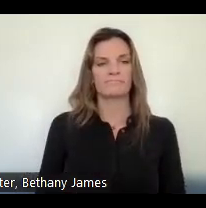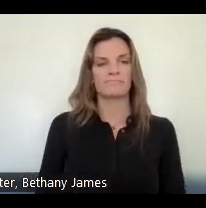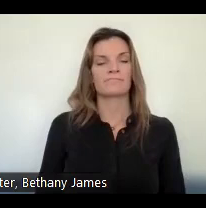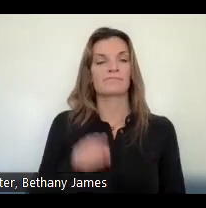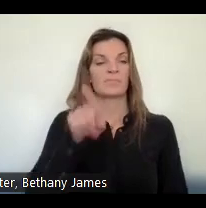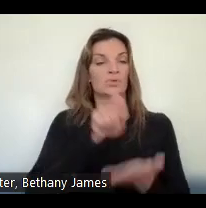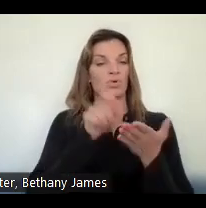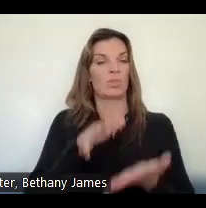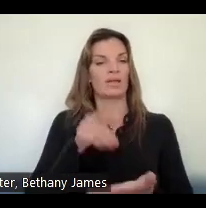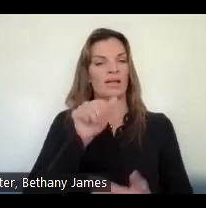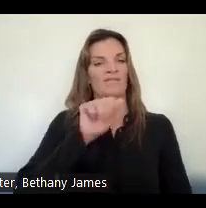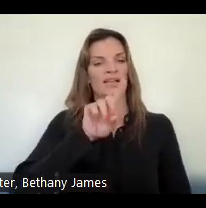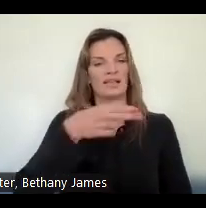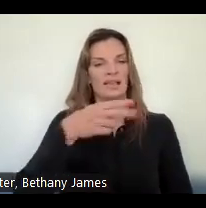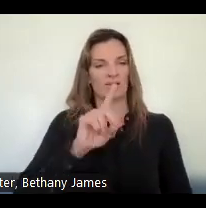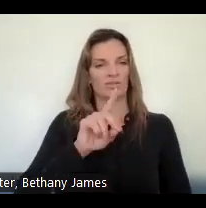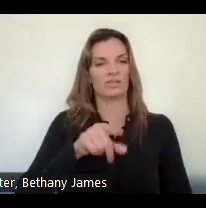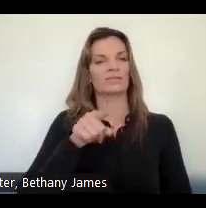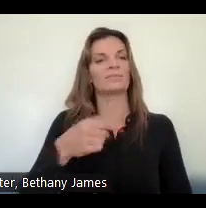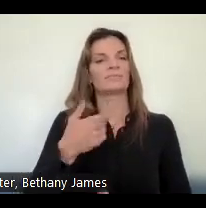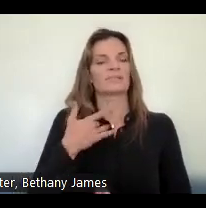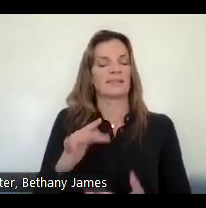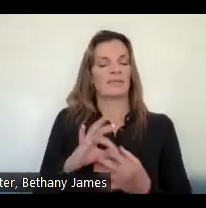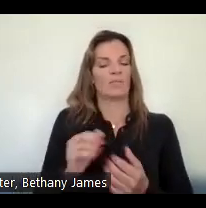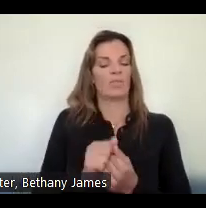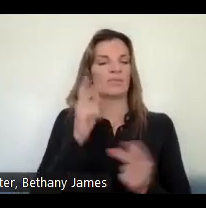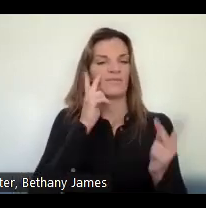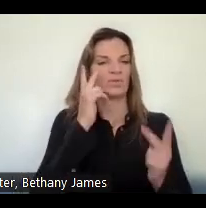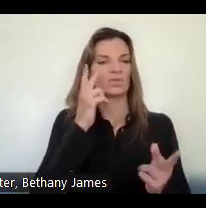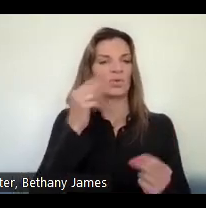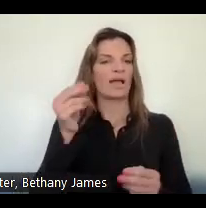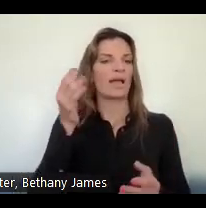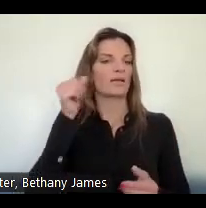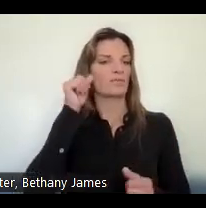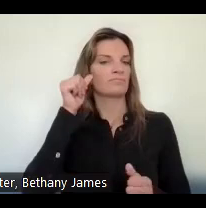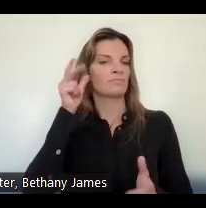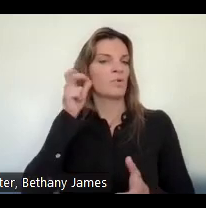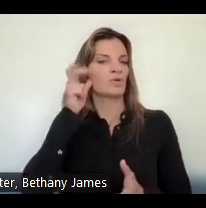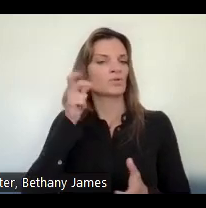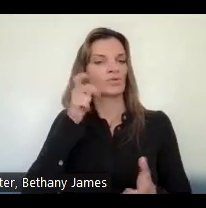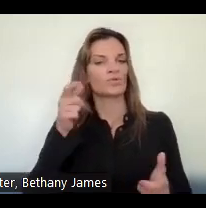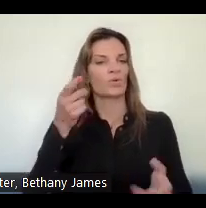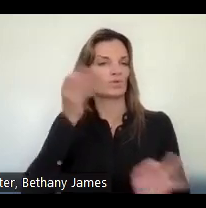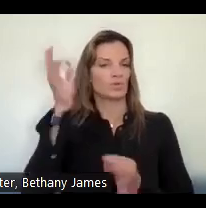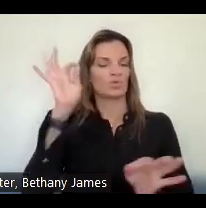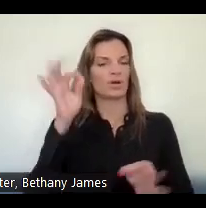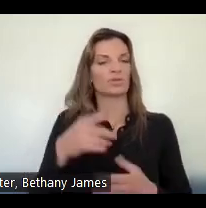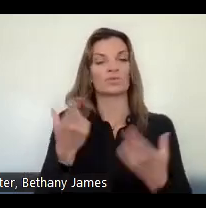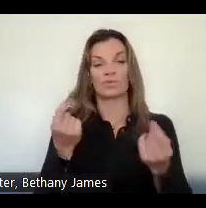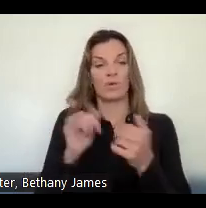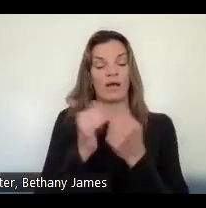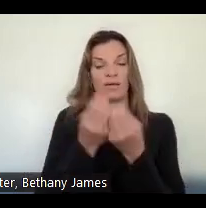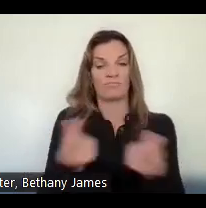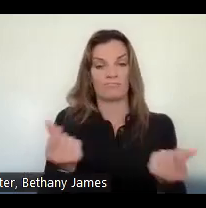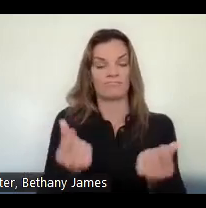autism and ADHD experienced sensitivity to both visual and auditory distractions in the workplace. And what the employer did